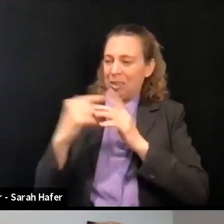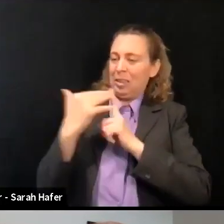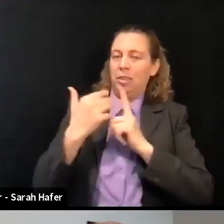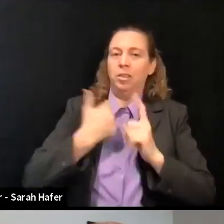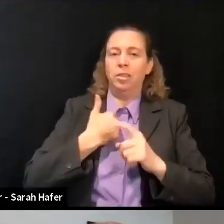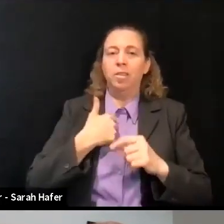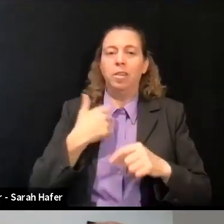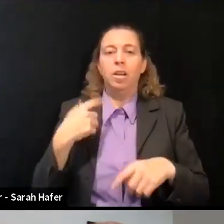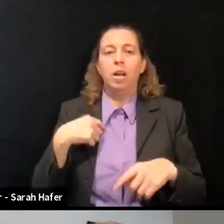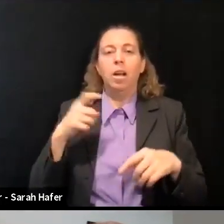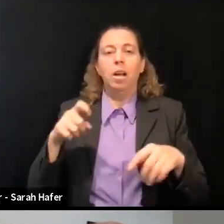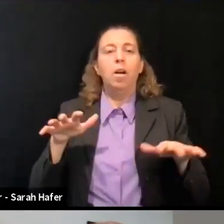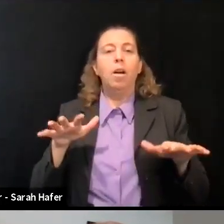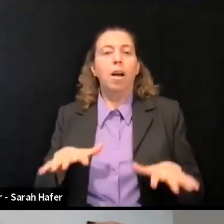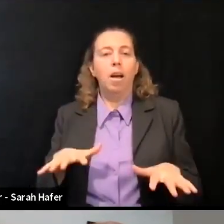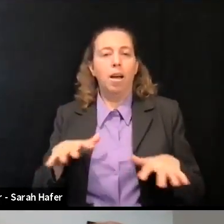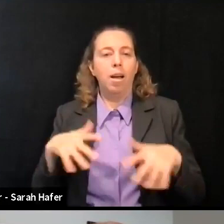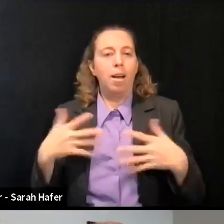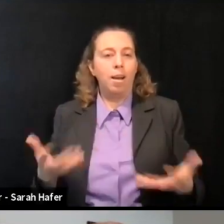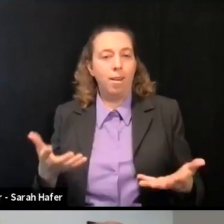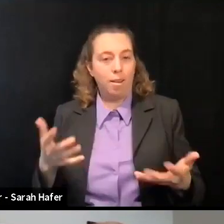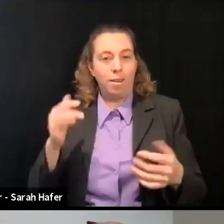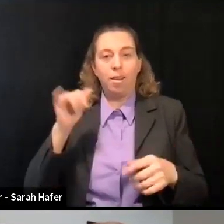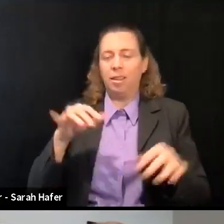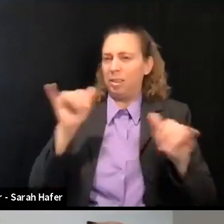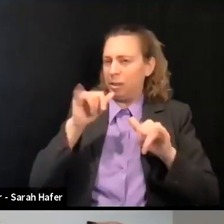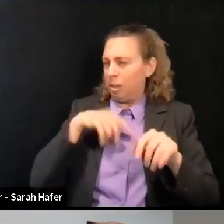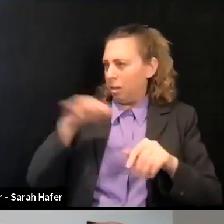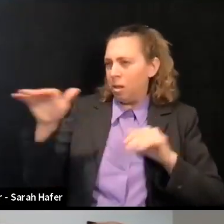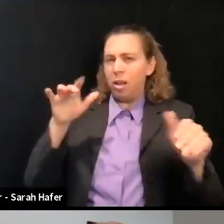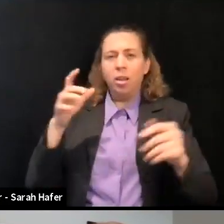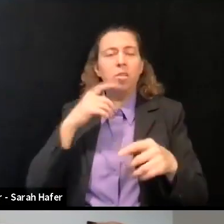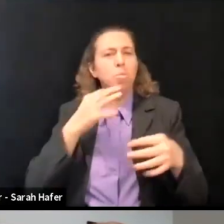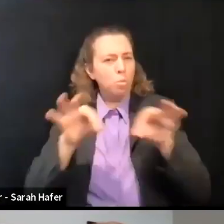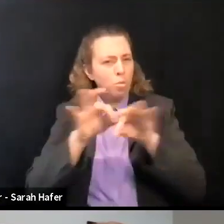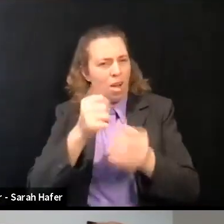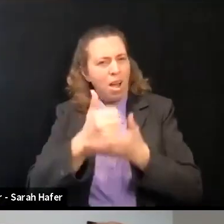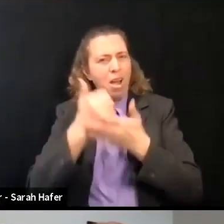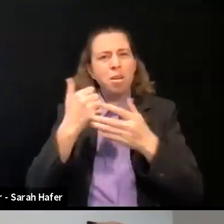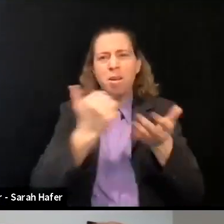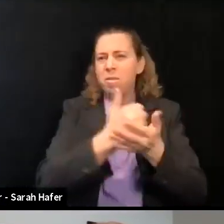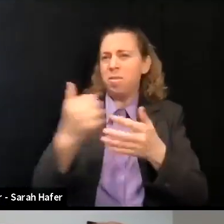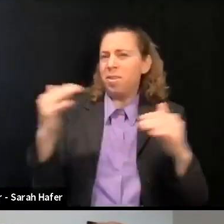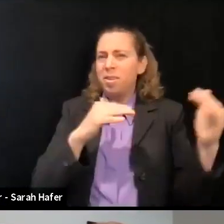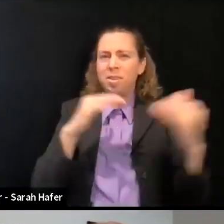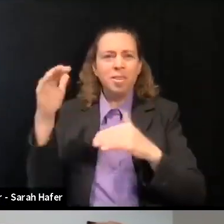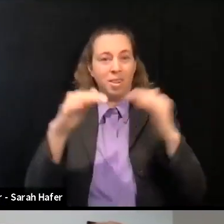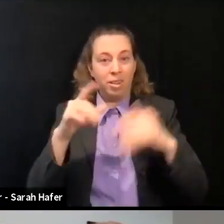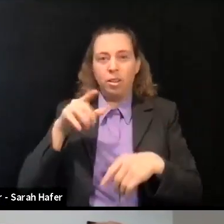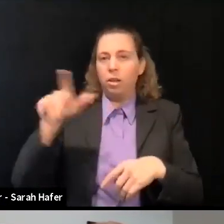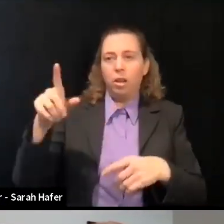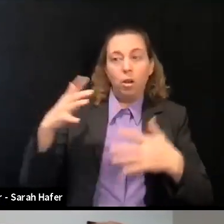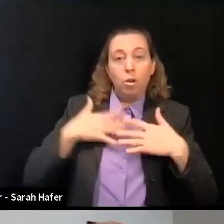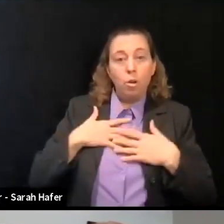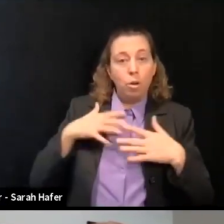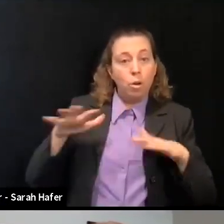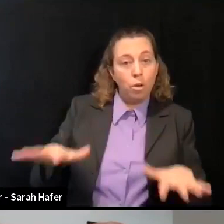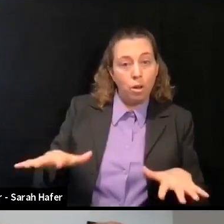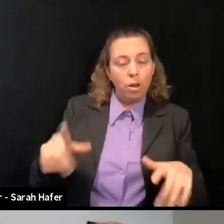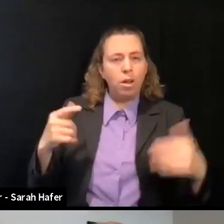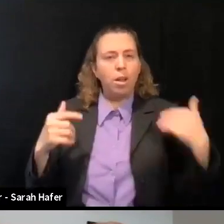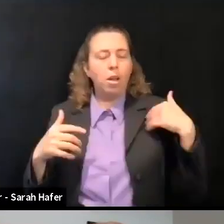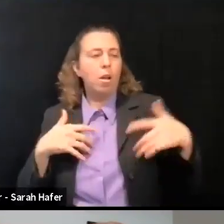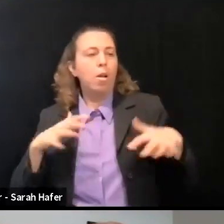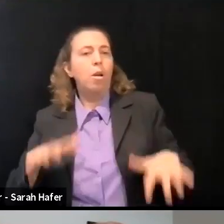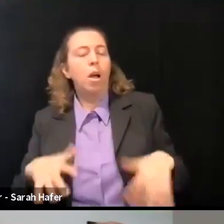your breath? Have you had your rest? So thank you for that. And indeed, we do have some resources we want to make sure that everyone on this